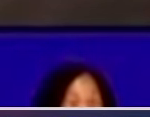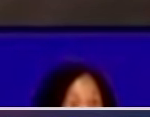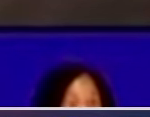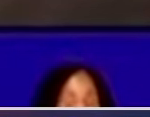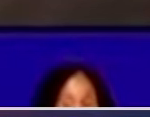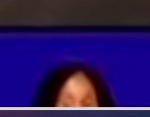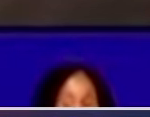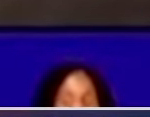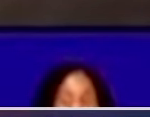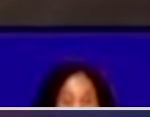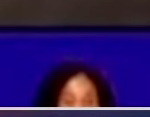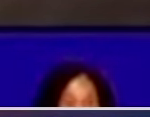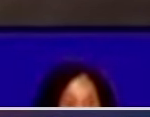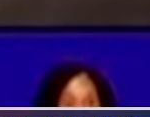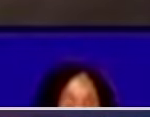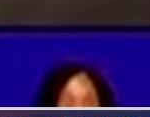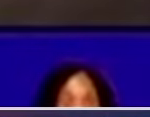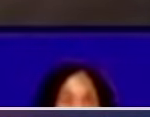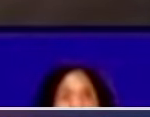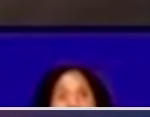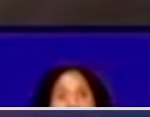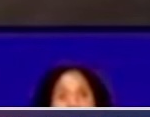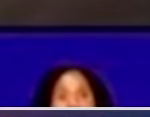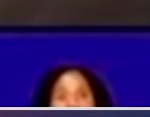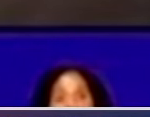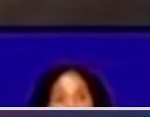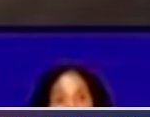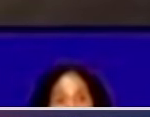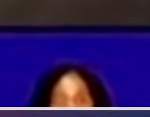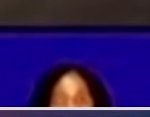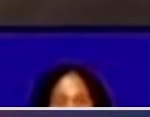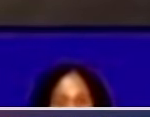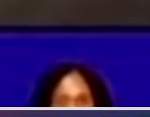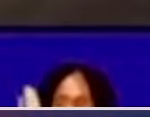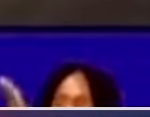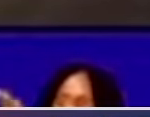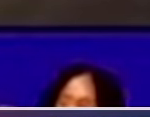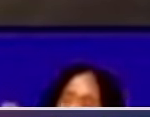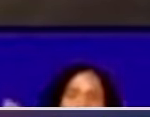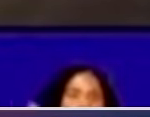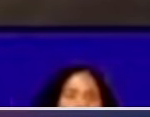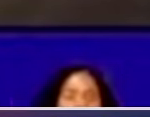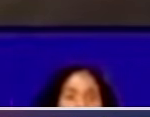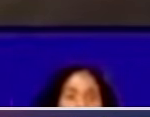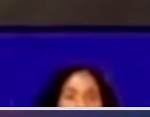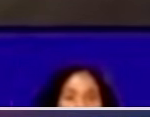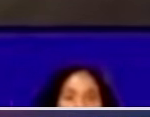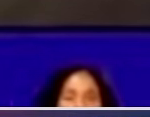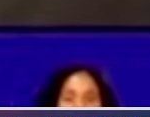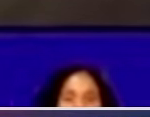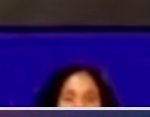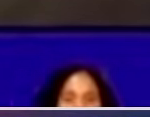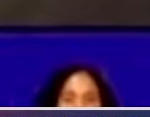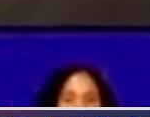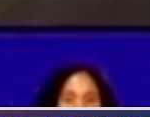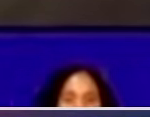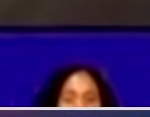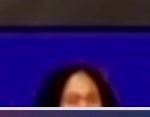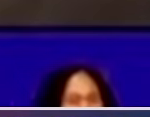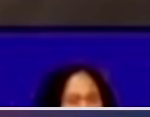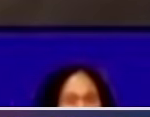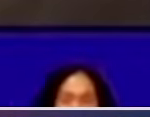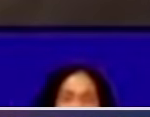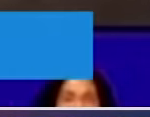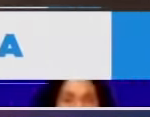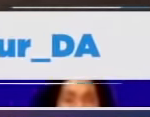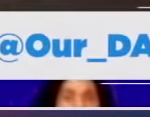Today, I've tabled a motion of no confidence, not in you, but in your whole cabinet, in terms of Section